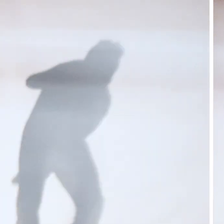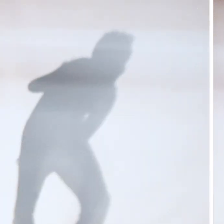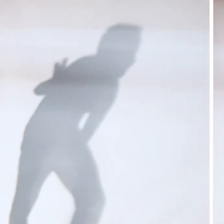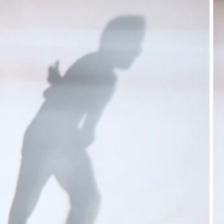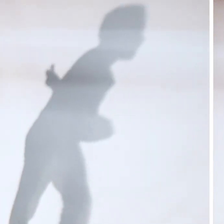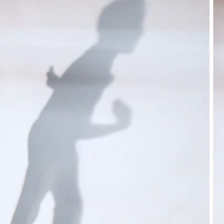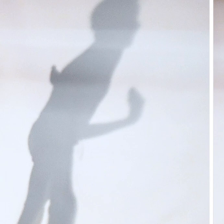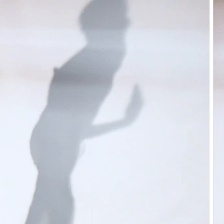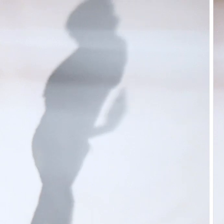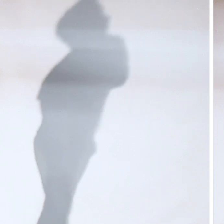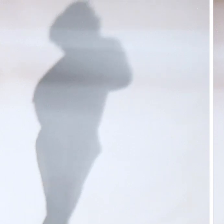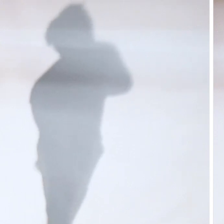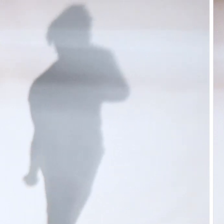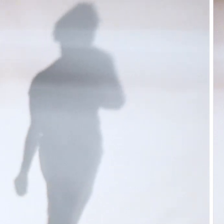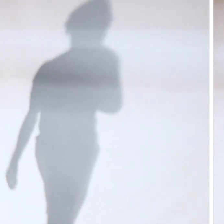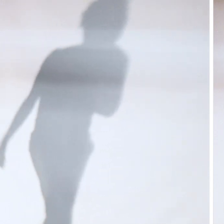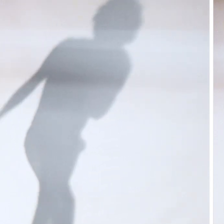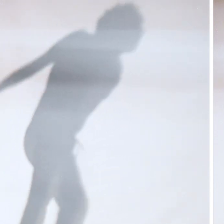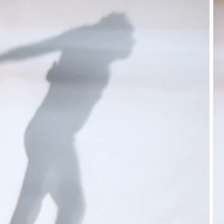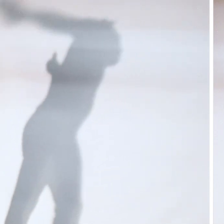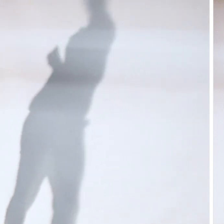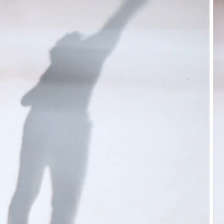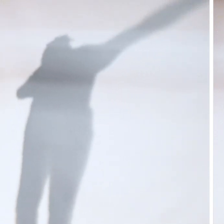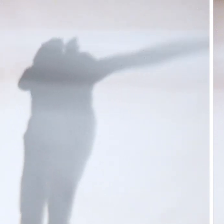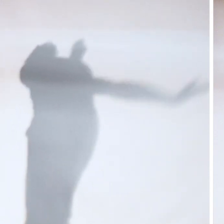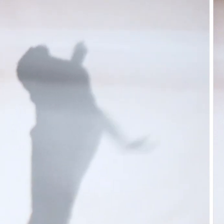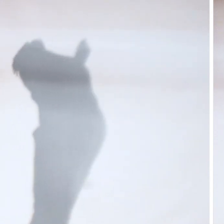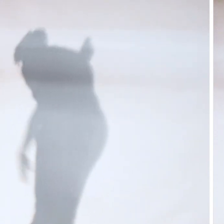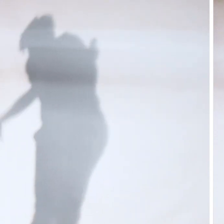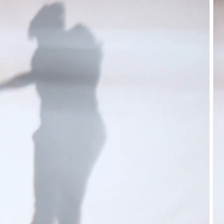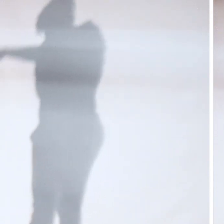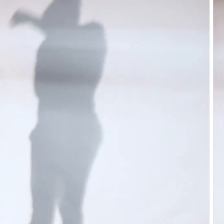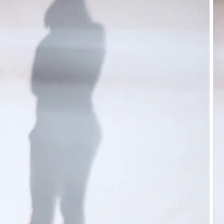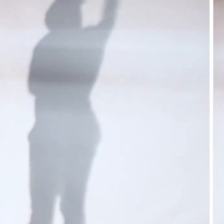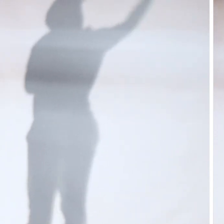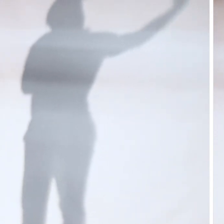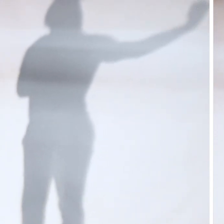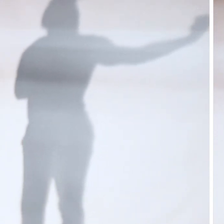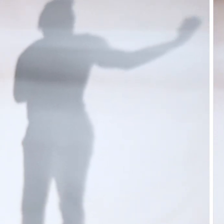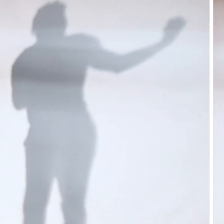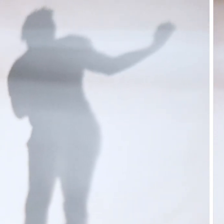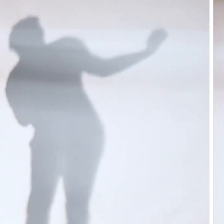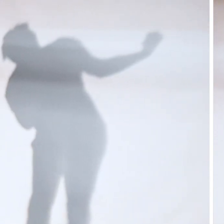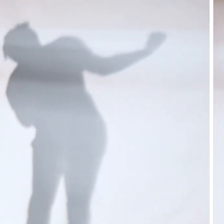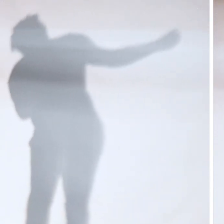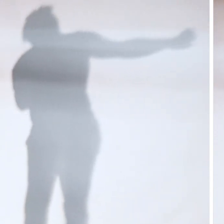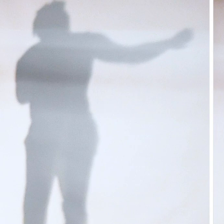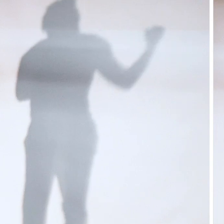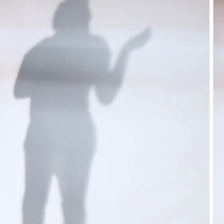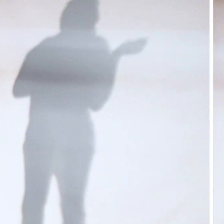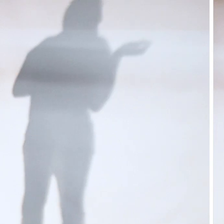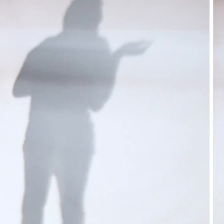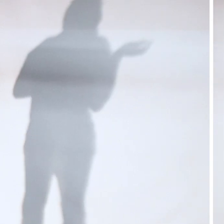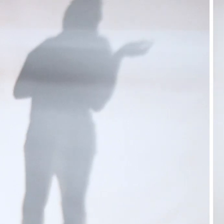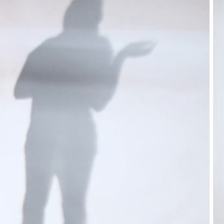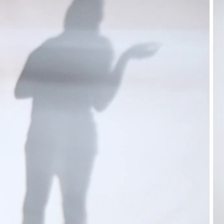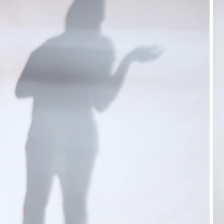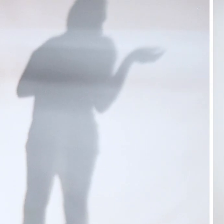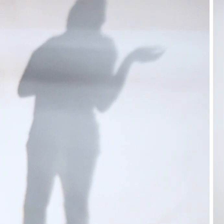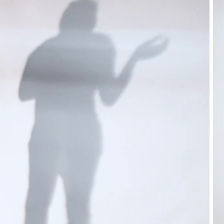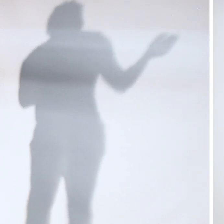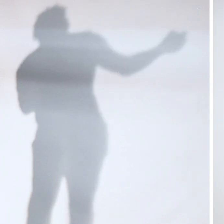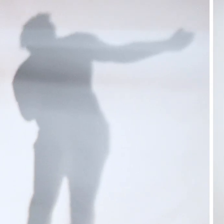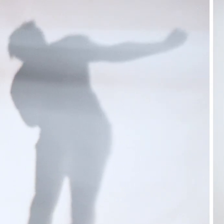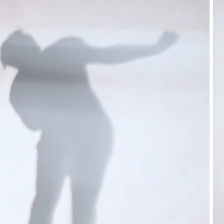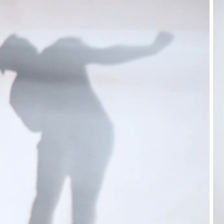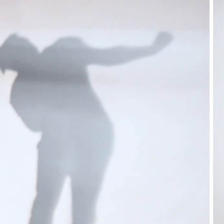colorless reflections of a distant past that ties them together. Shadows, stuck on the wall. She